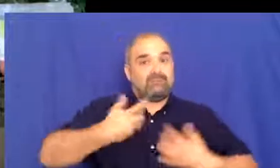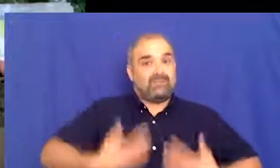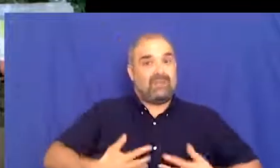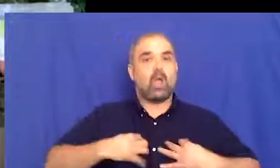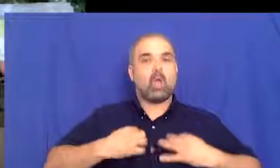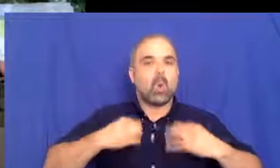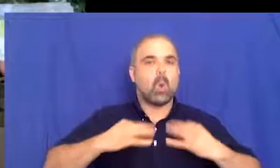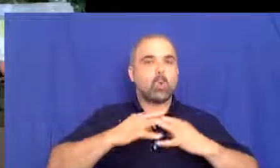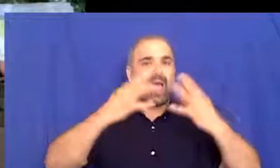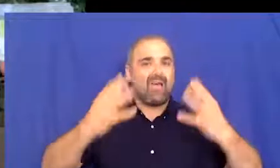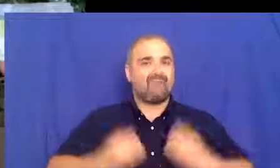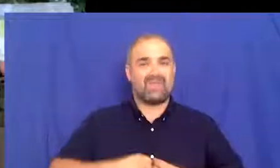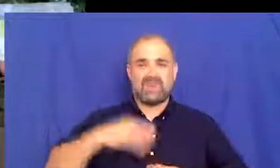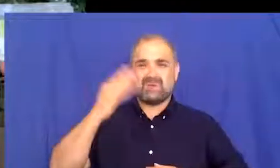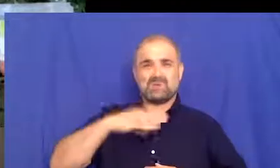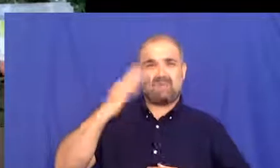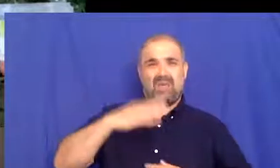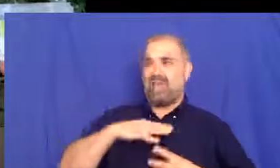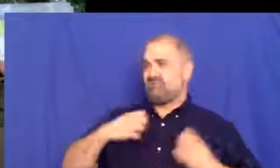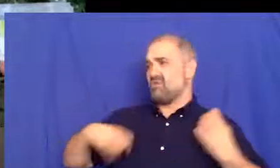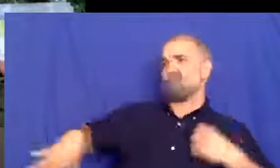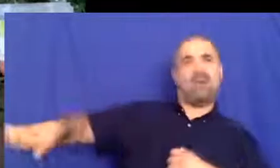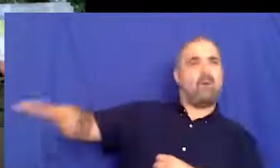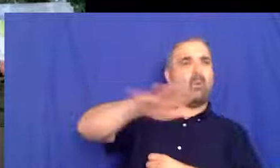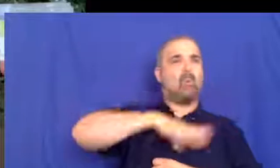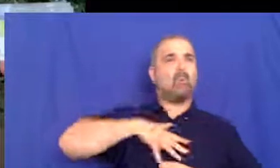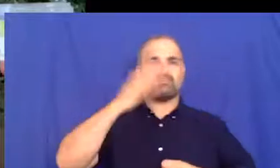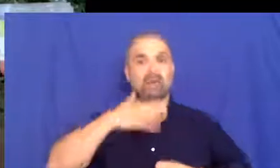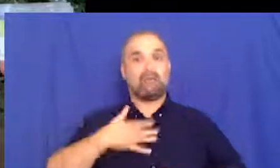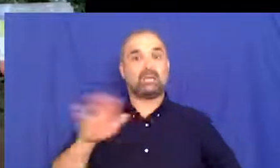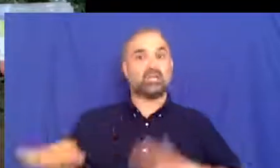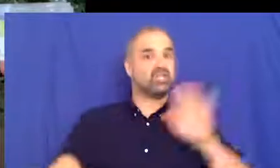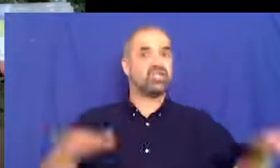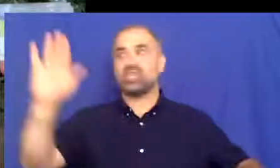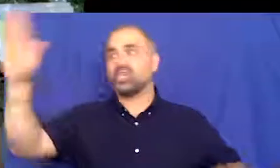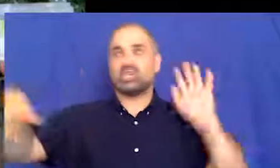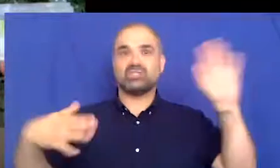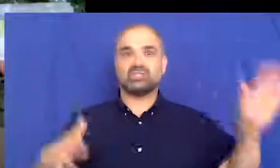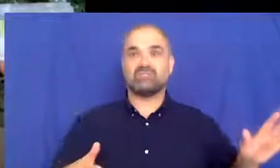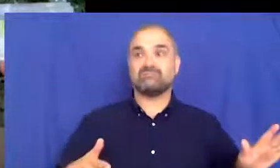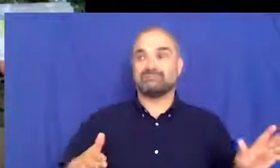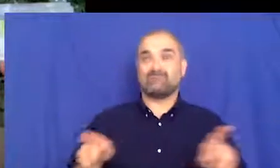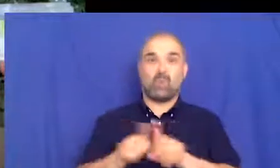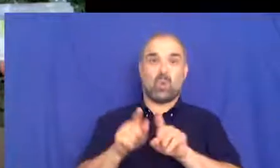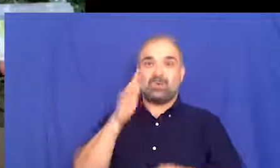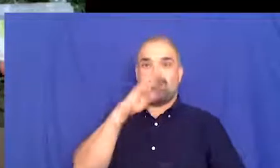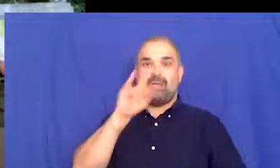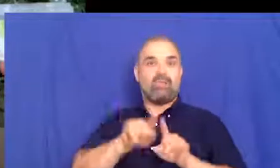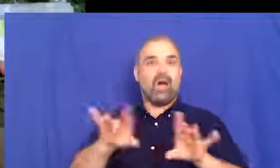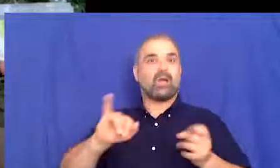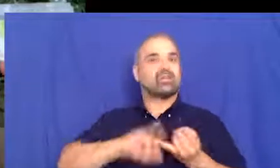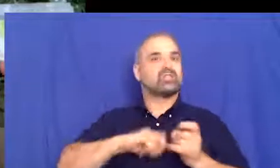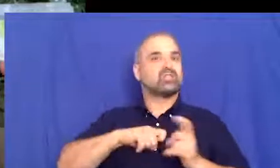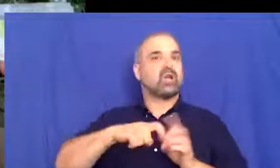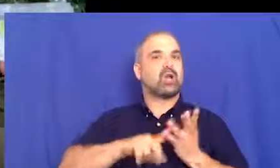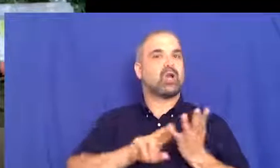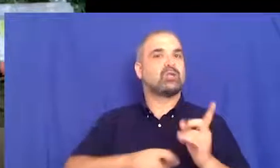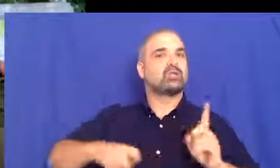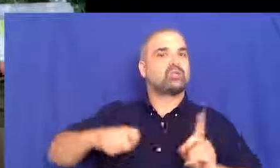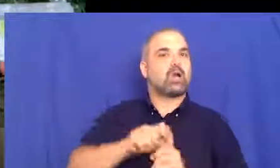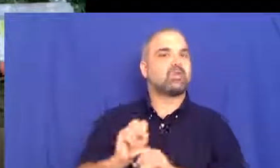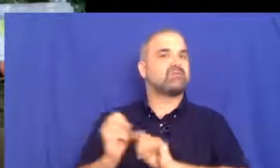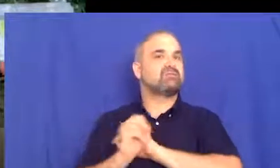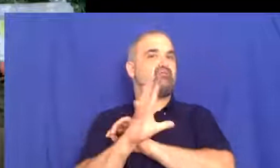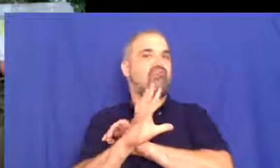like a skunk, my clothes smell like a skunk, and everything surrounding me would smell like a skunk, and then everything I touched would also smell like a skunk. Not a